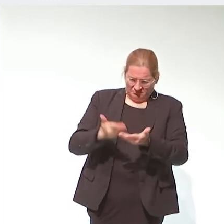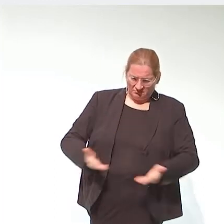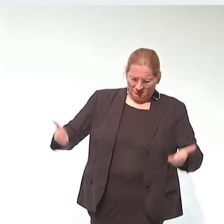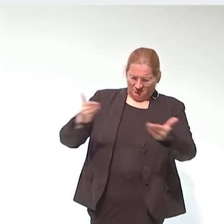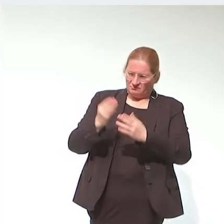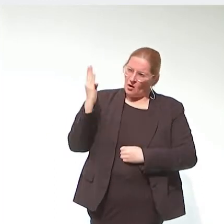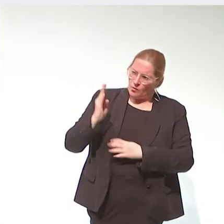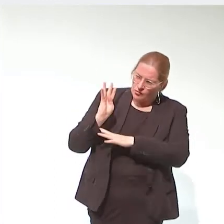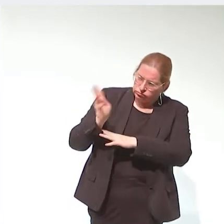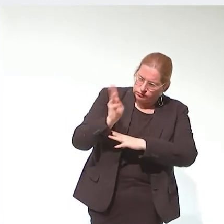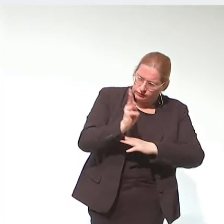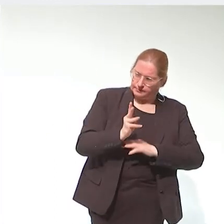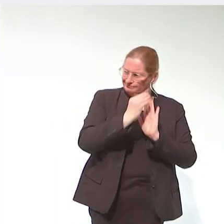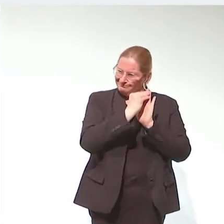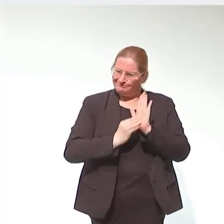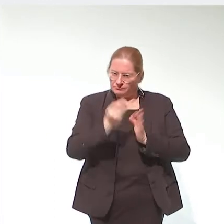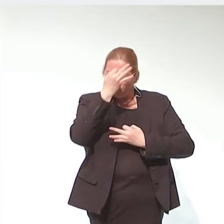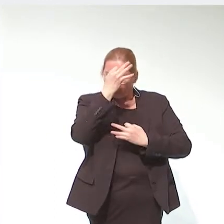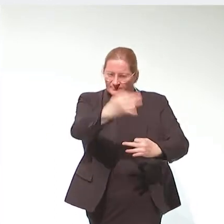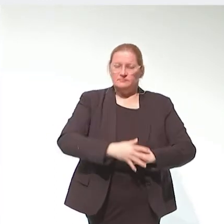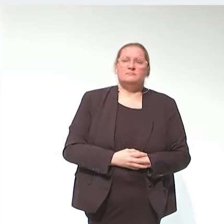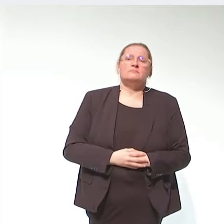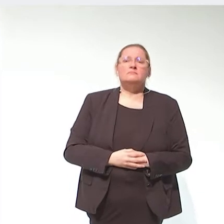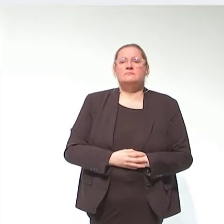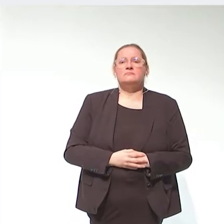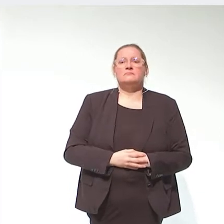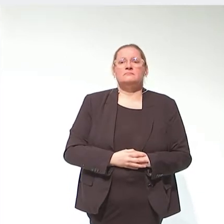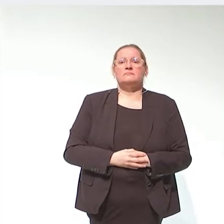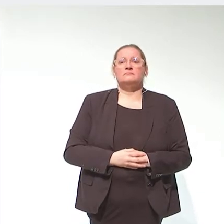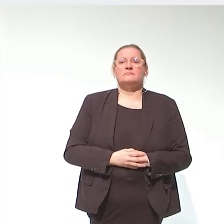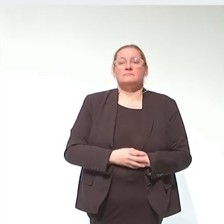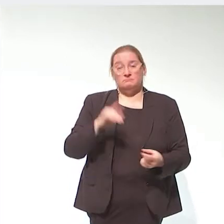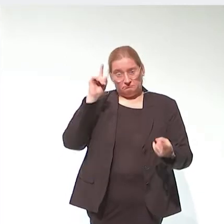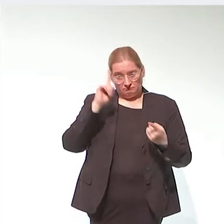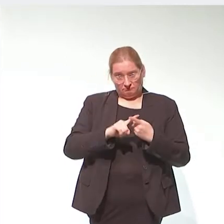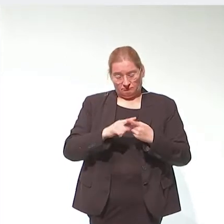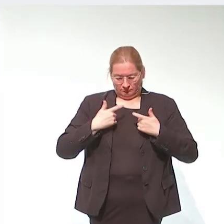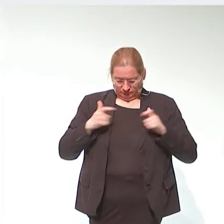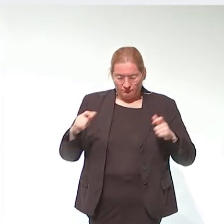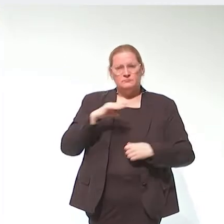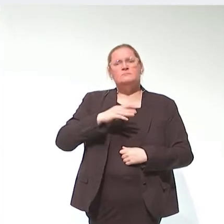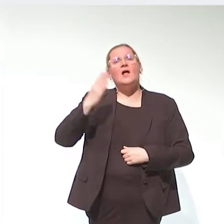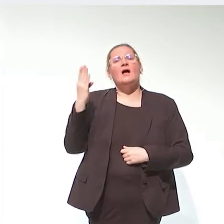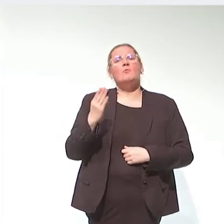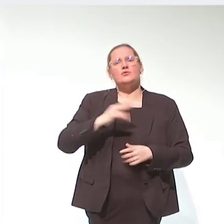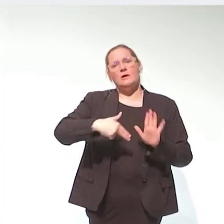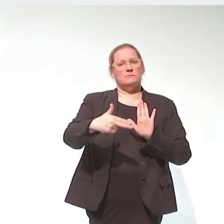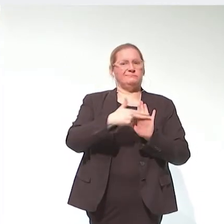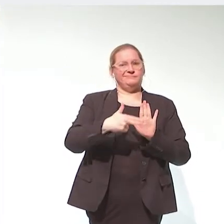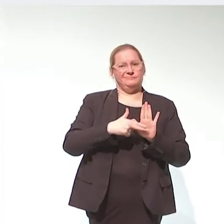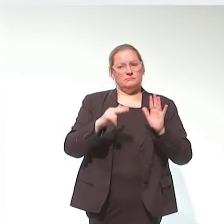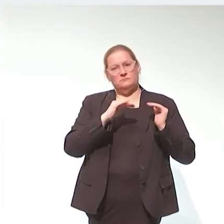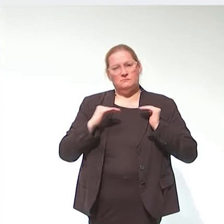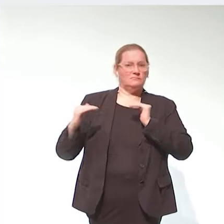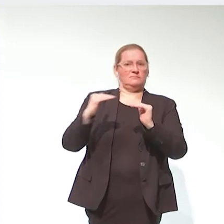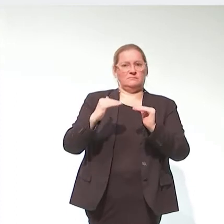Just a couple of days ago, weeks ago, in February, within the second meeting of the disability platform,